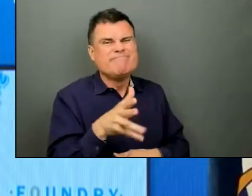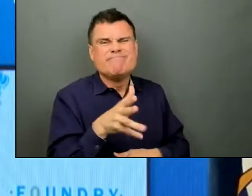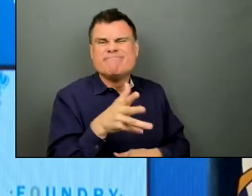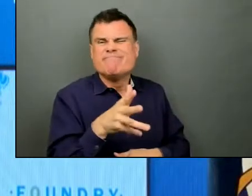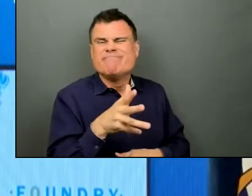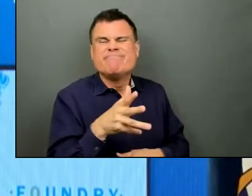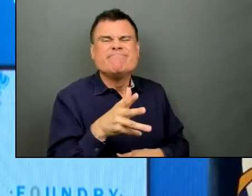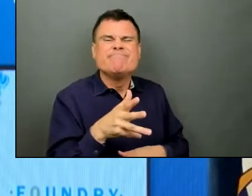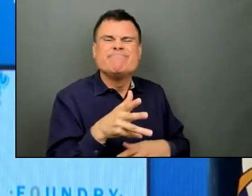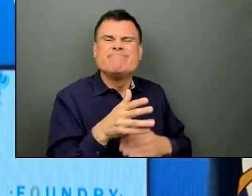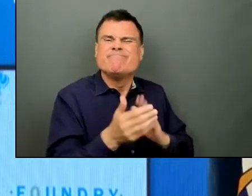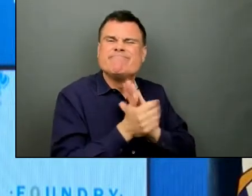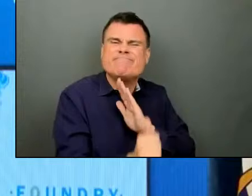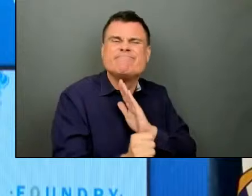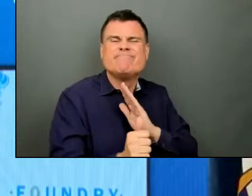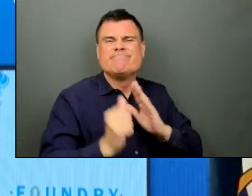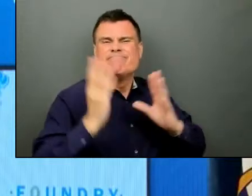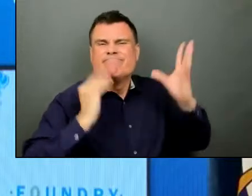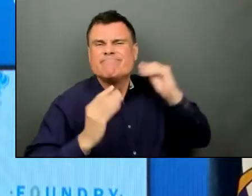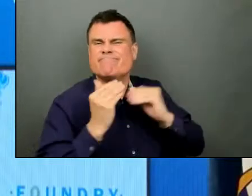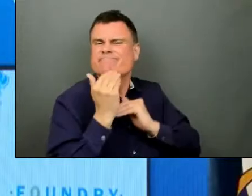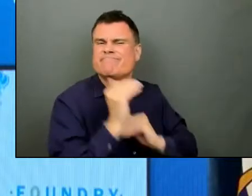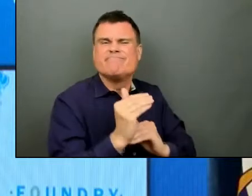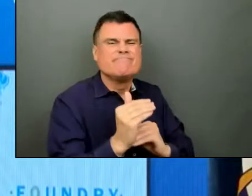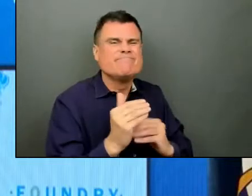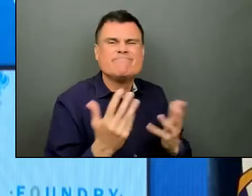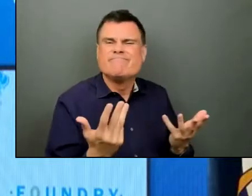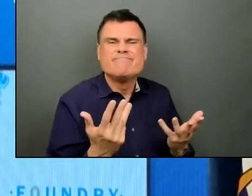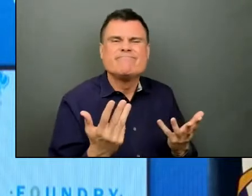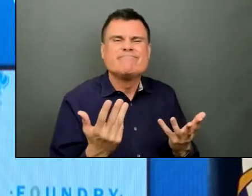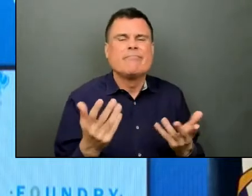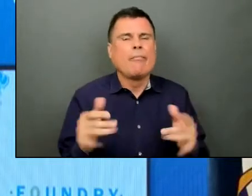outside the box. So where does Foundry